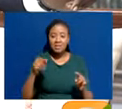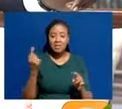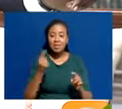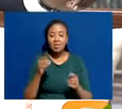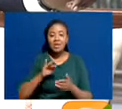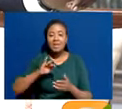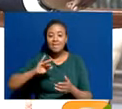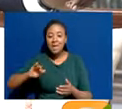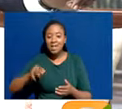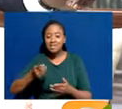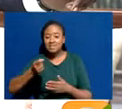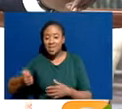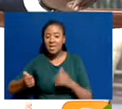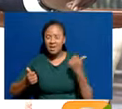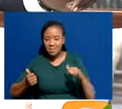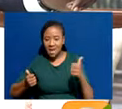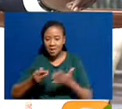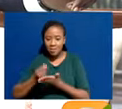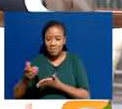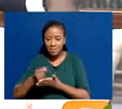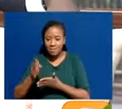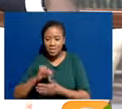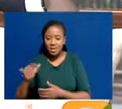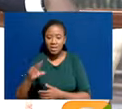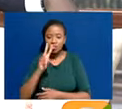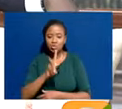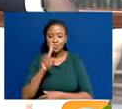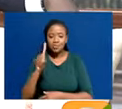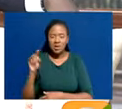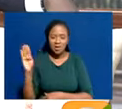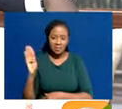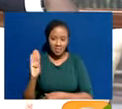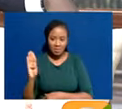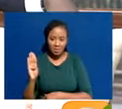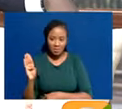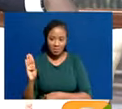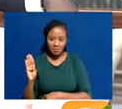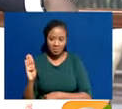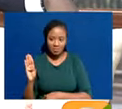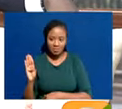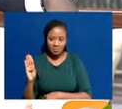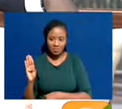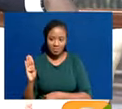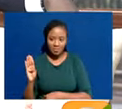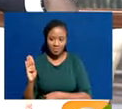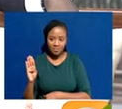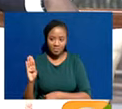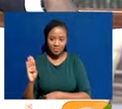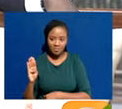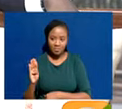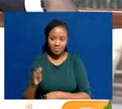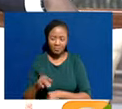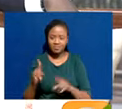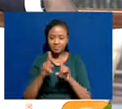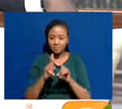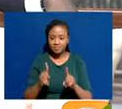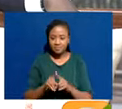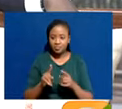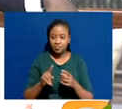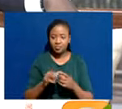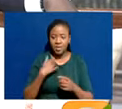billion. 21B. I set up a team led by Kamodo Eganjo, which